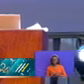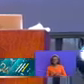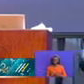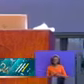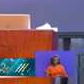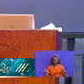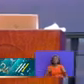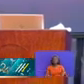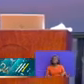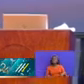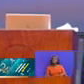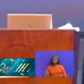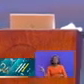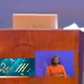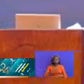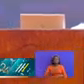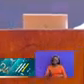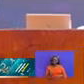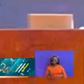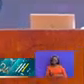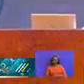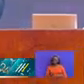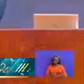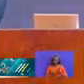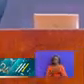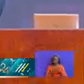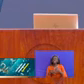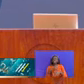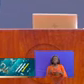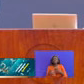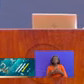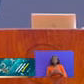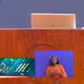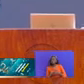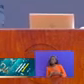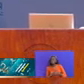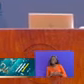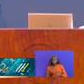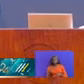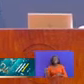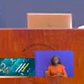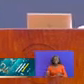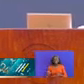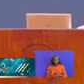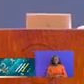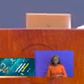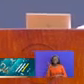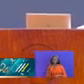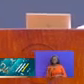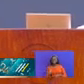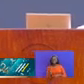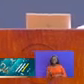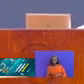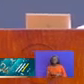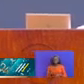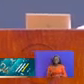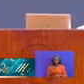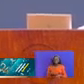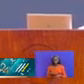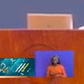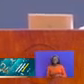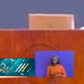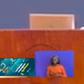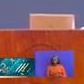fulfilled all the assignments of his Destiny in time and rev thank you because you read this